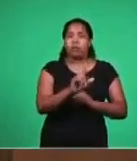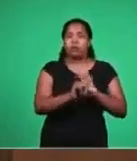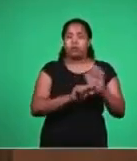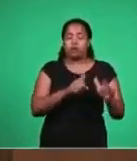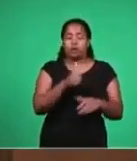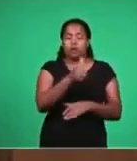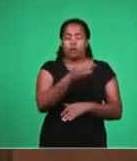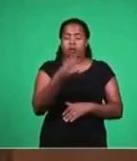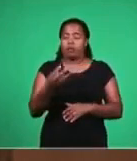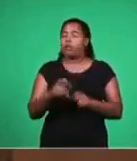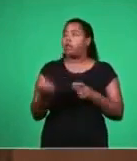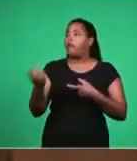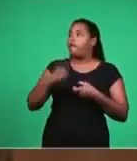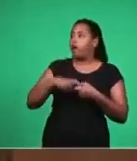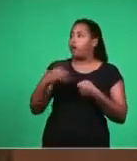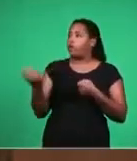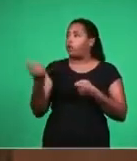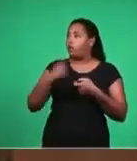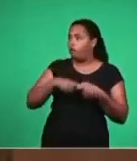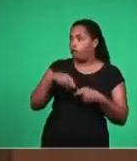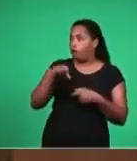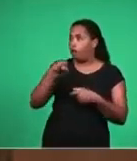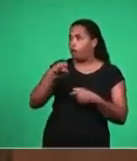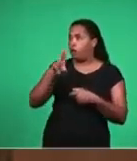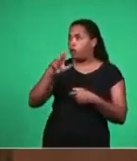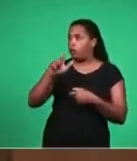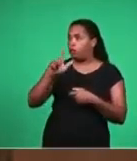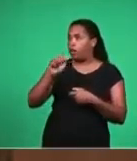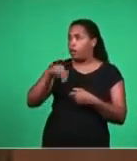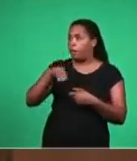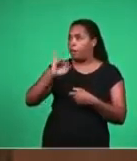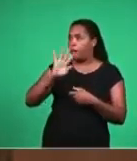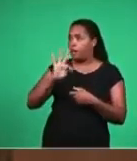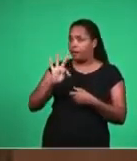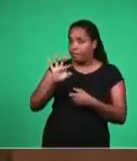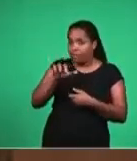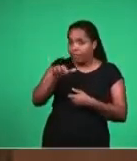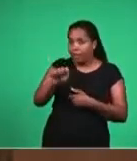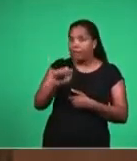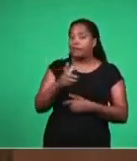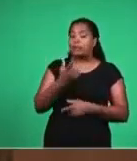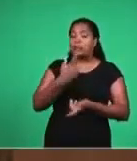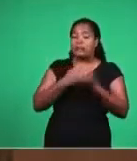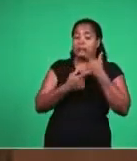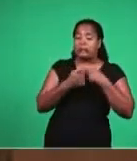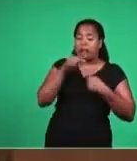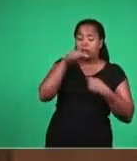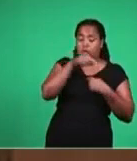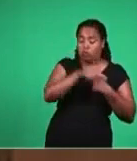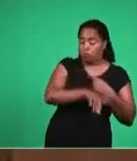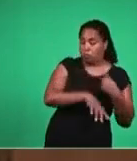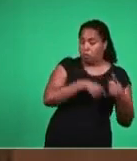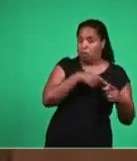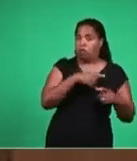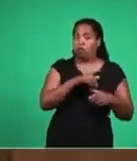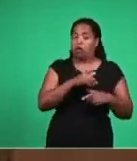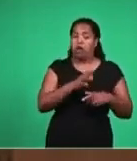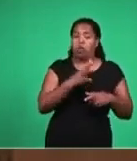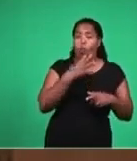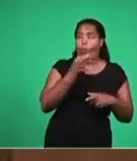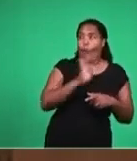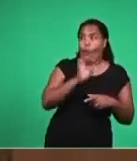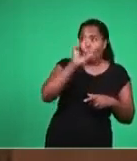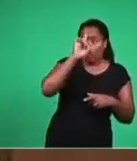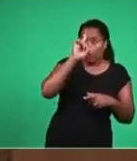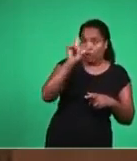The answer on verse 13. So return, which is the desire for being Gentiles